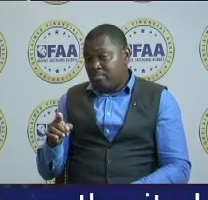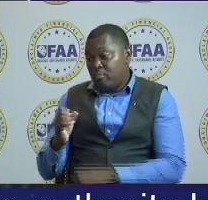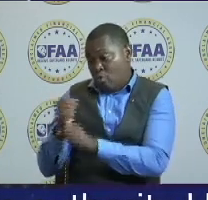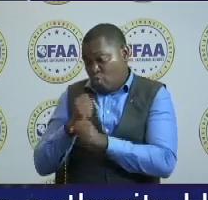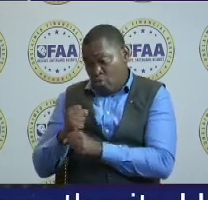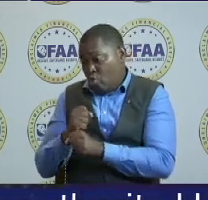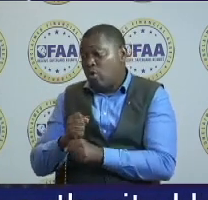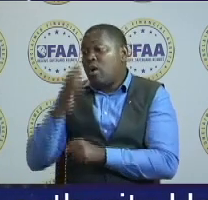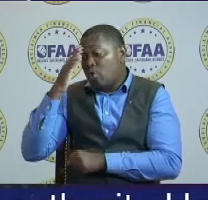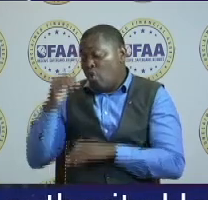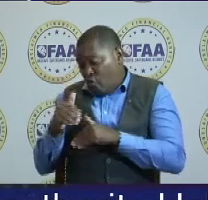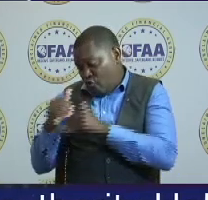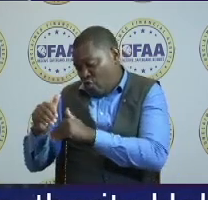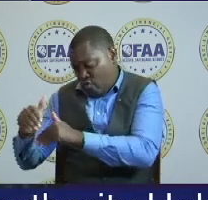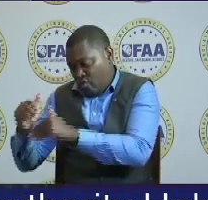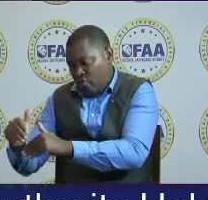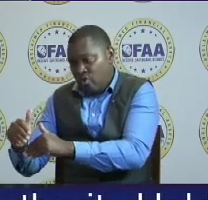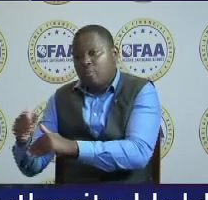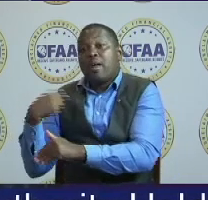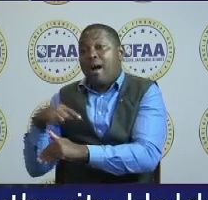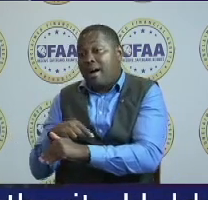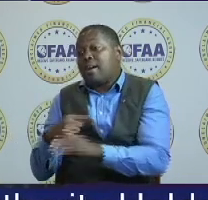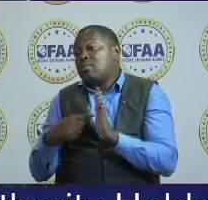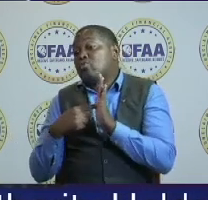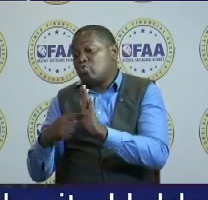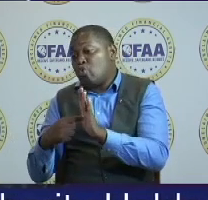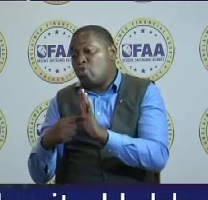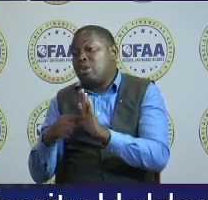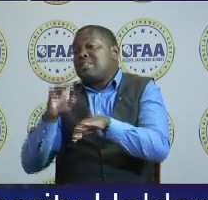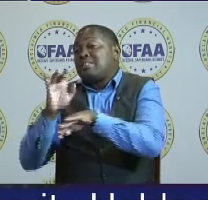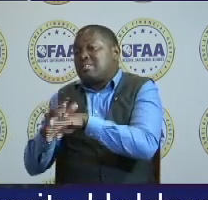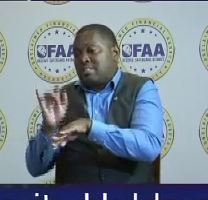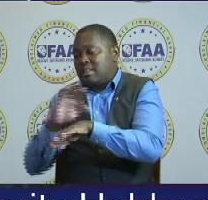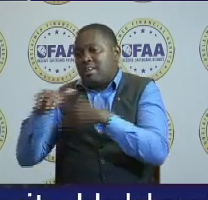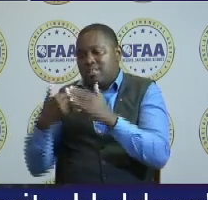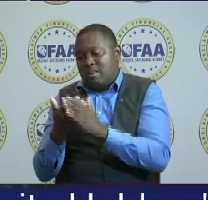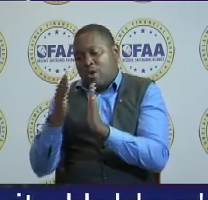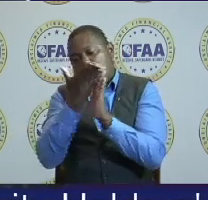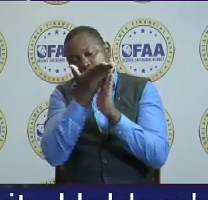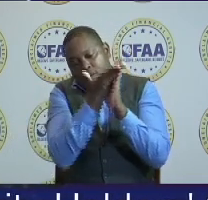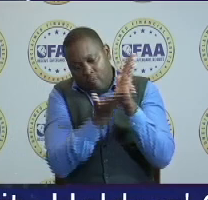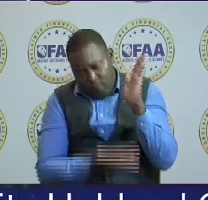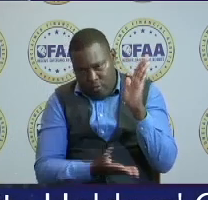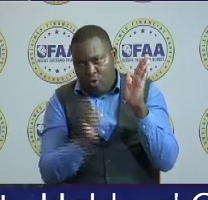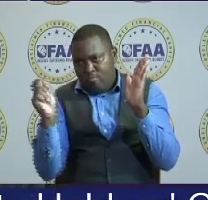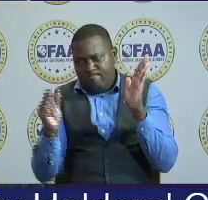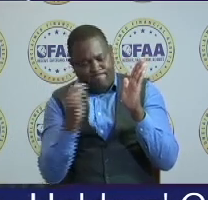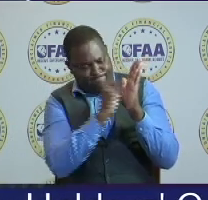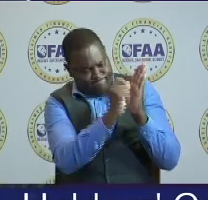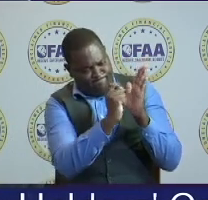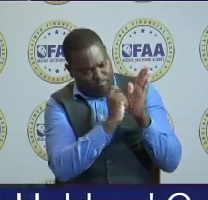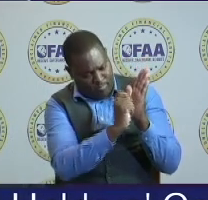those forms that they are meant to fill, and also on the identification of those assets in their records,